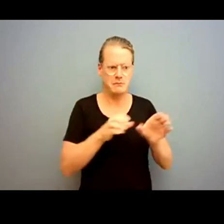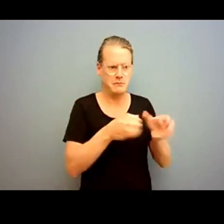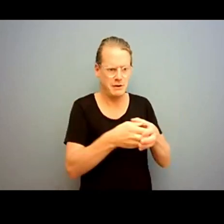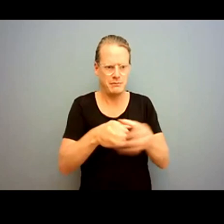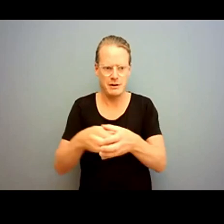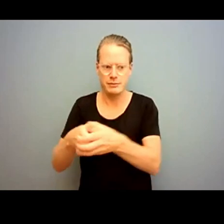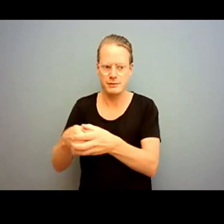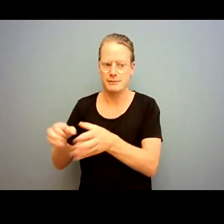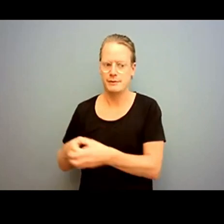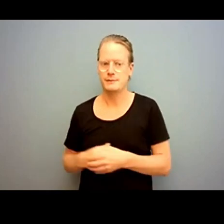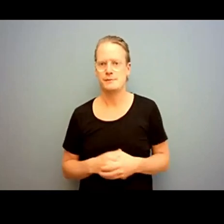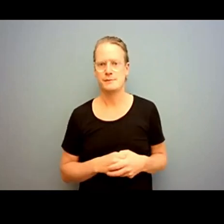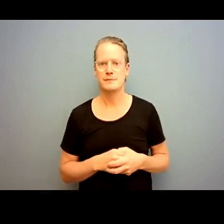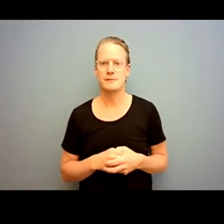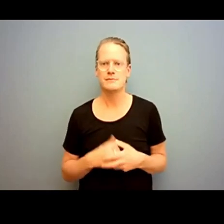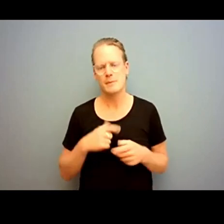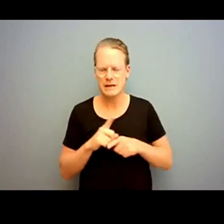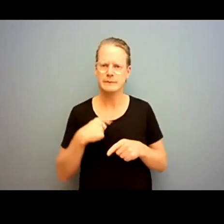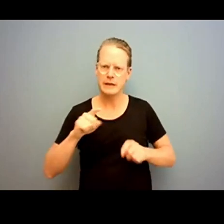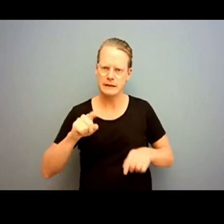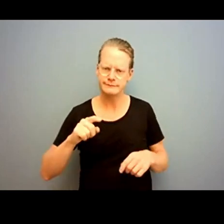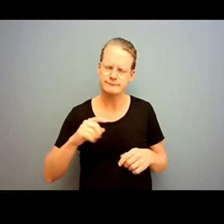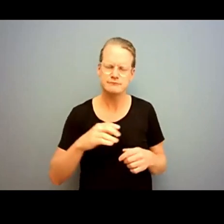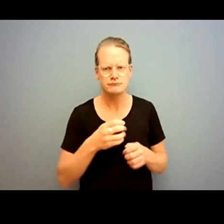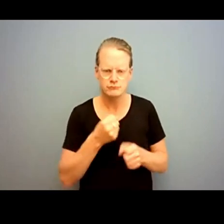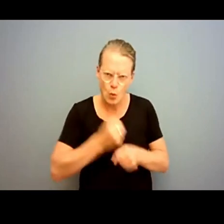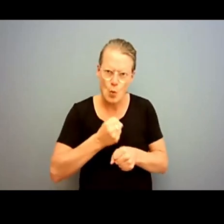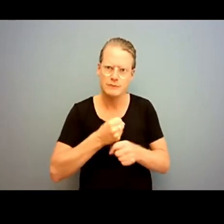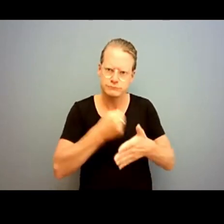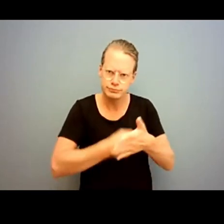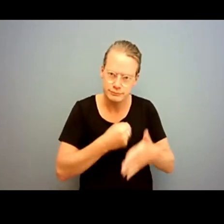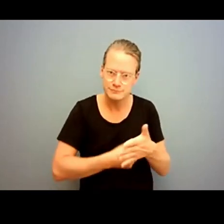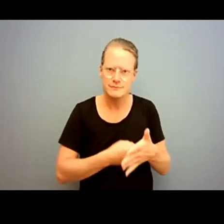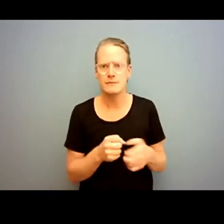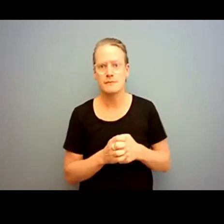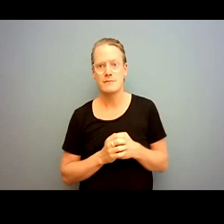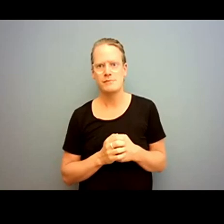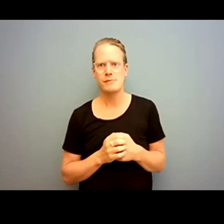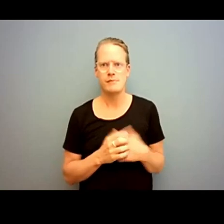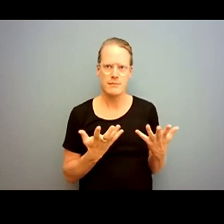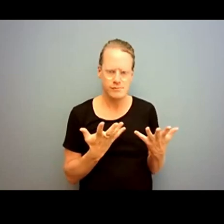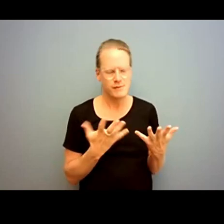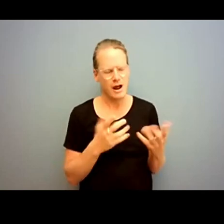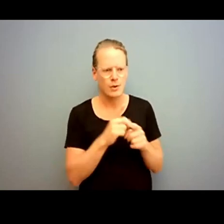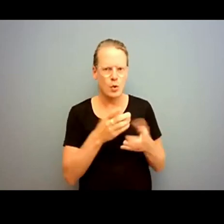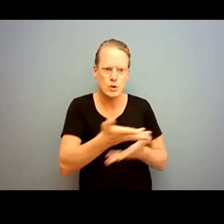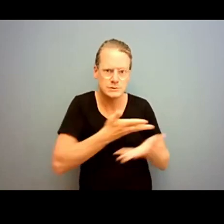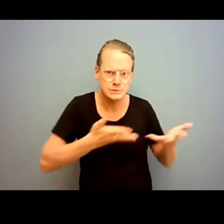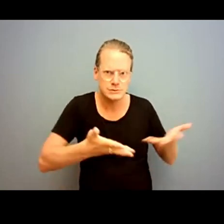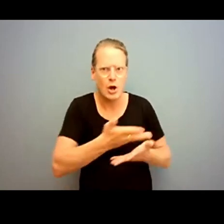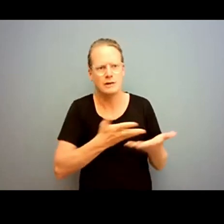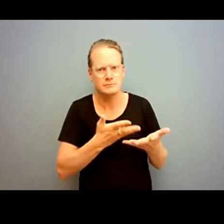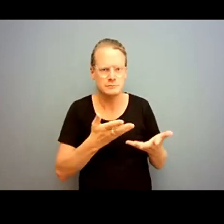more? And another thing, and I think this is the key thing, one of the problems of unequal